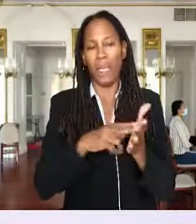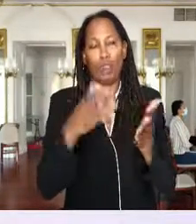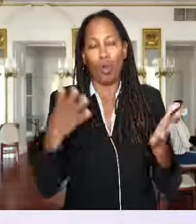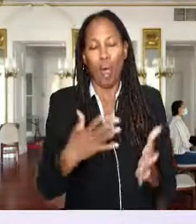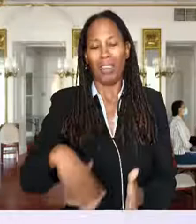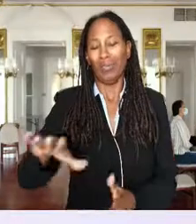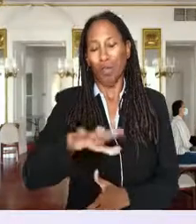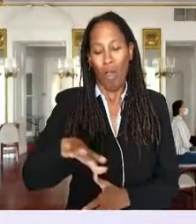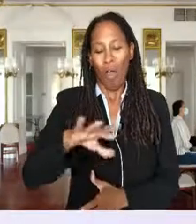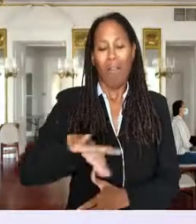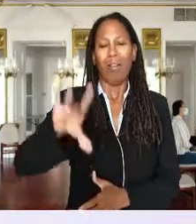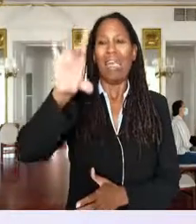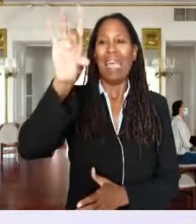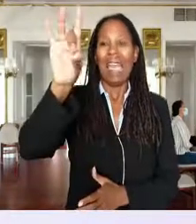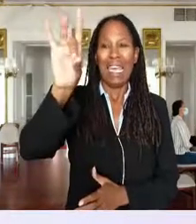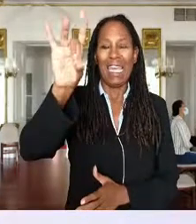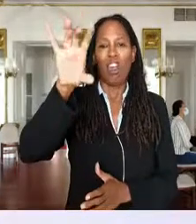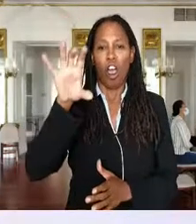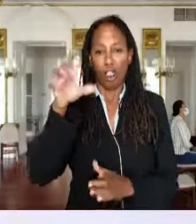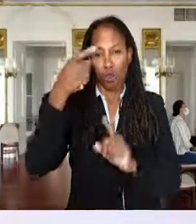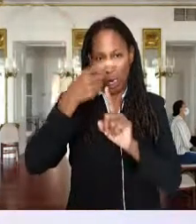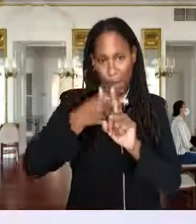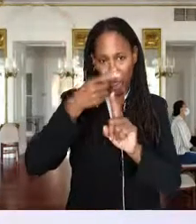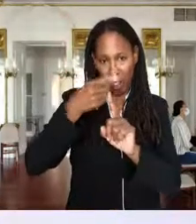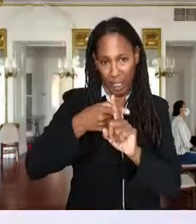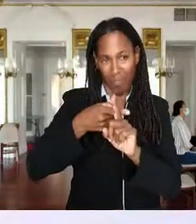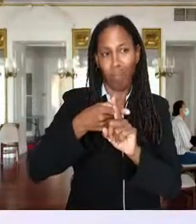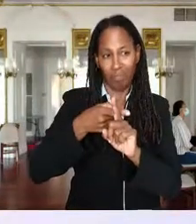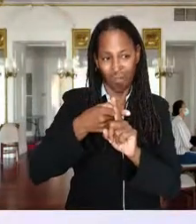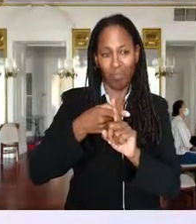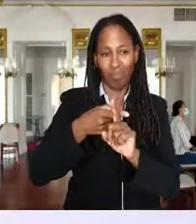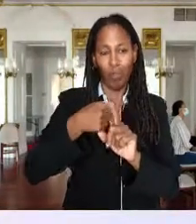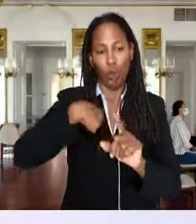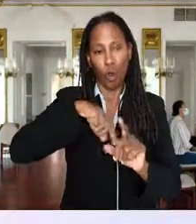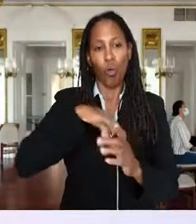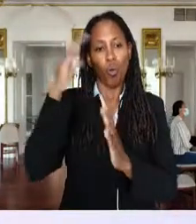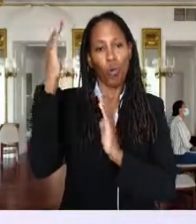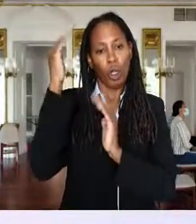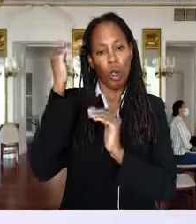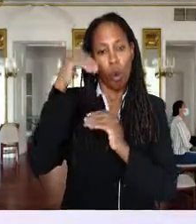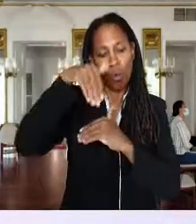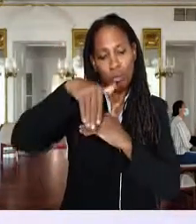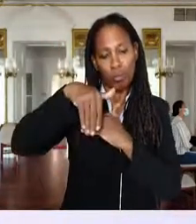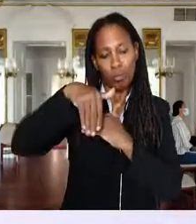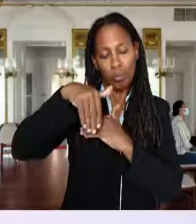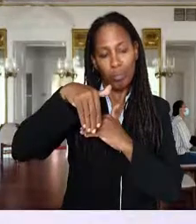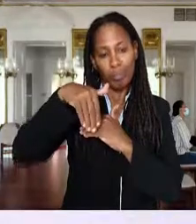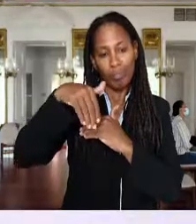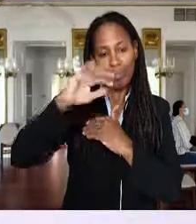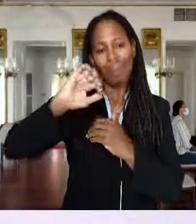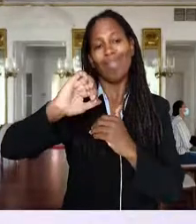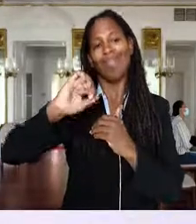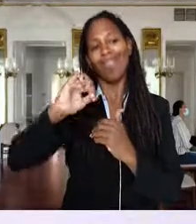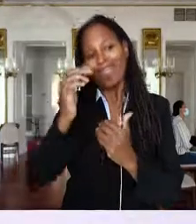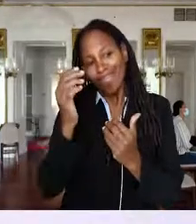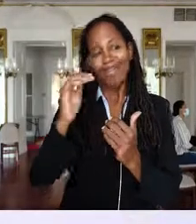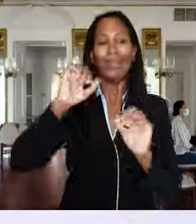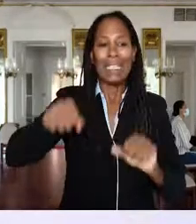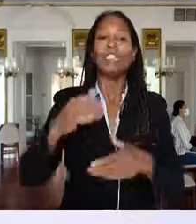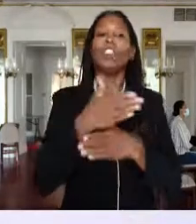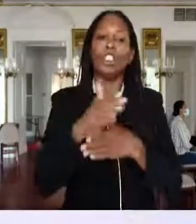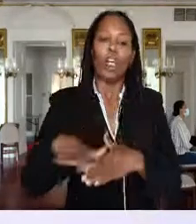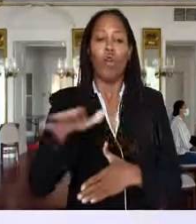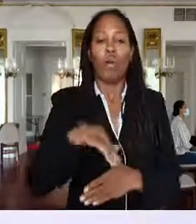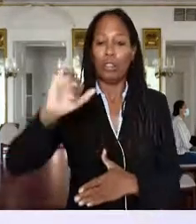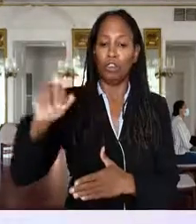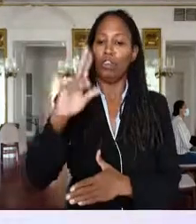The landlord is the one who the check is cut to. Mm-hmm. So we're hoping to have those out by July. We had to build a whole new system in order to